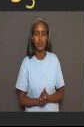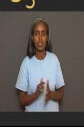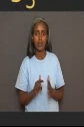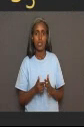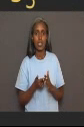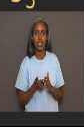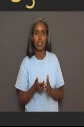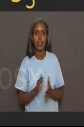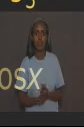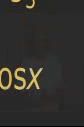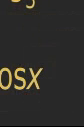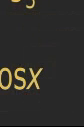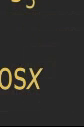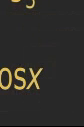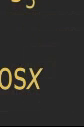Begin.